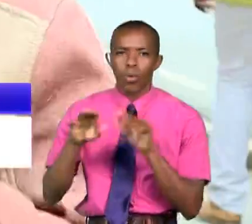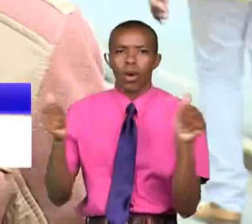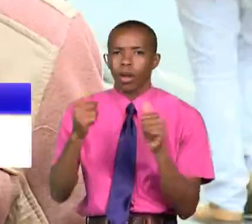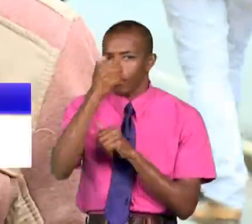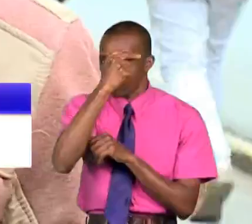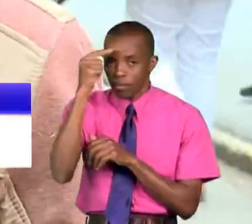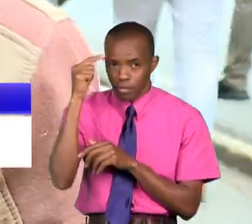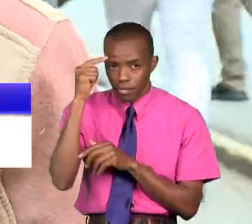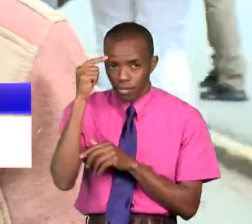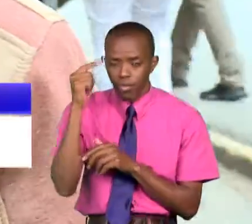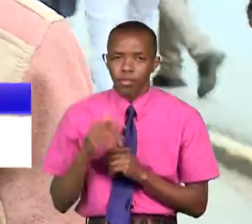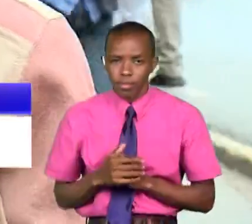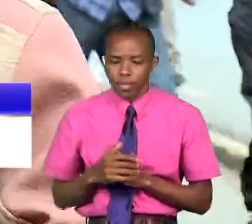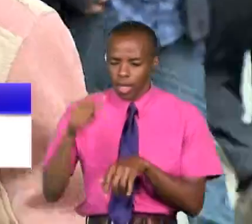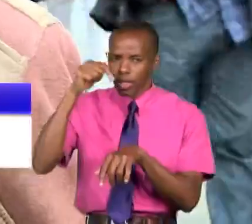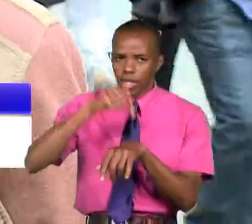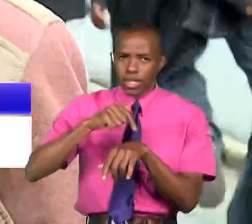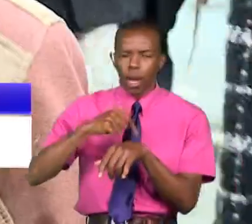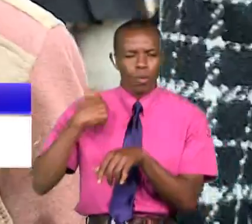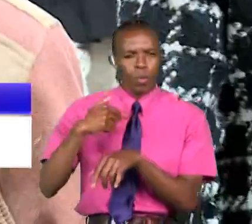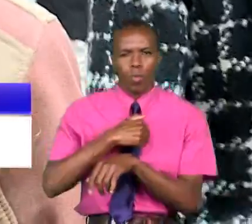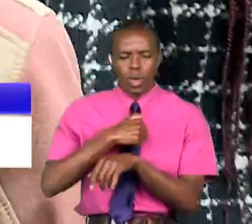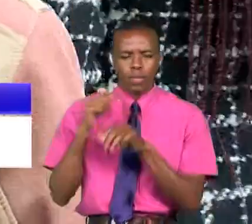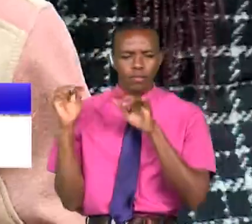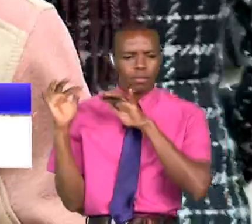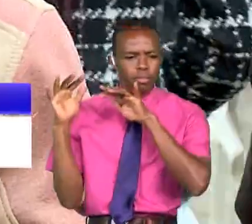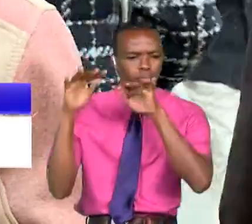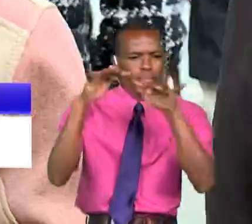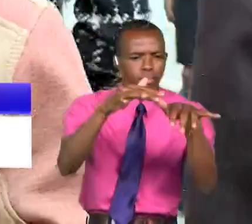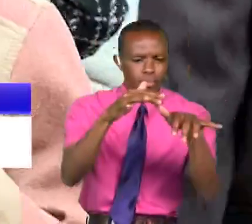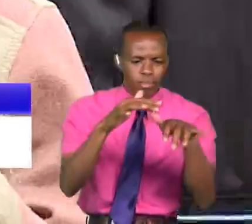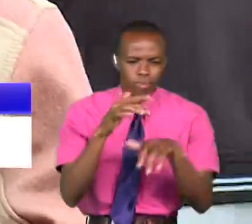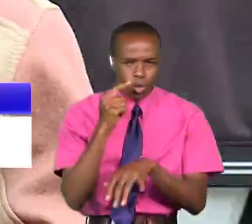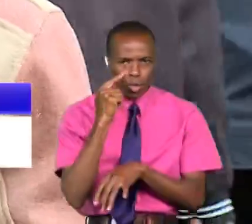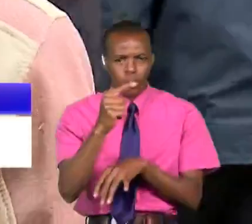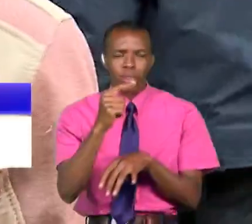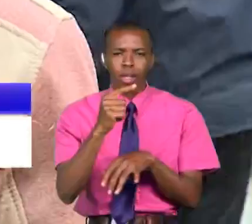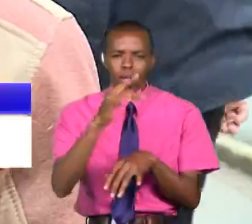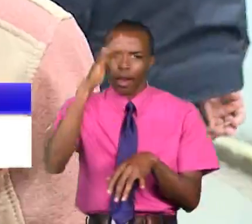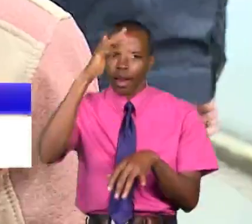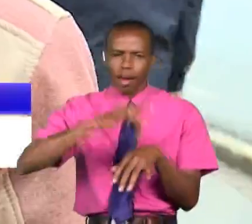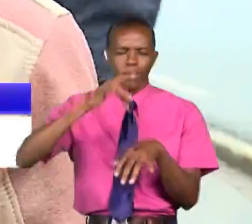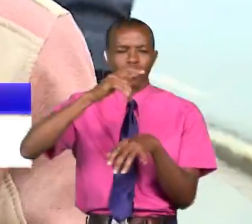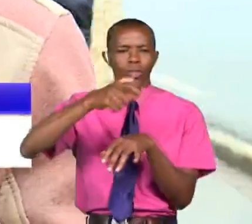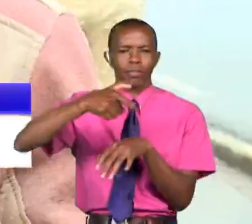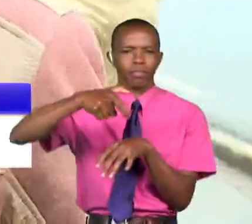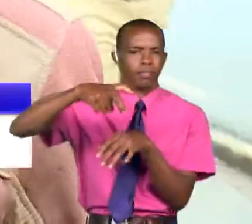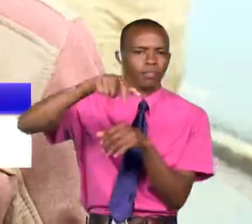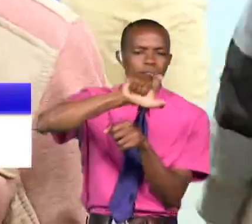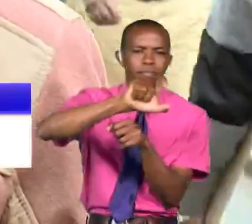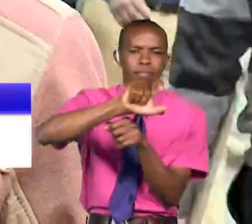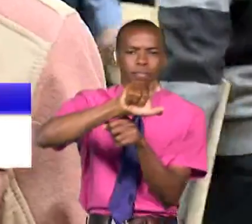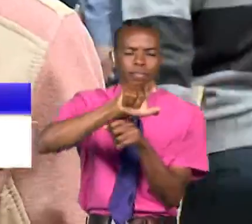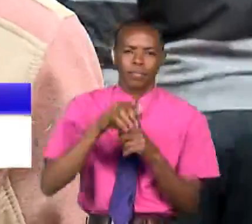sababu wakati tunakusanyika mahali pamoja, naona kwamba kuna ongezeko la visa vya hii